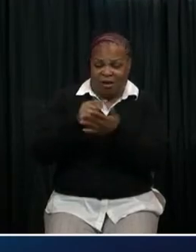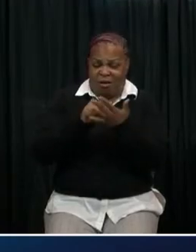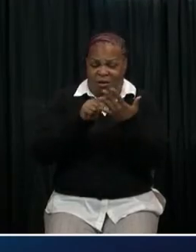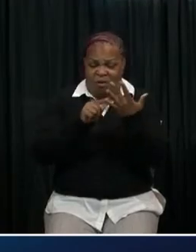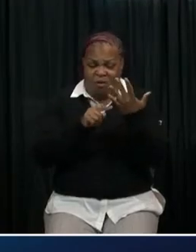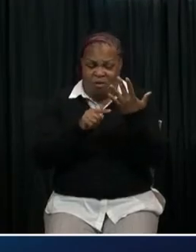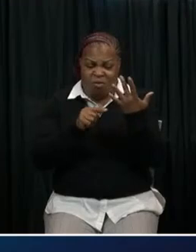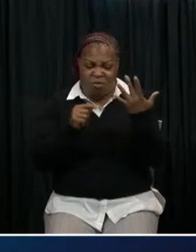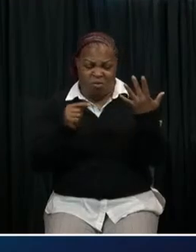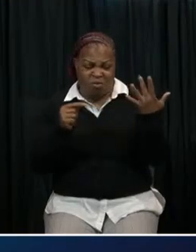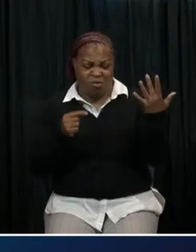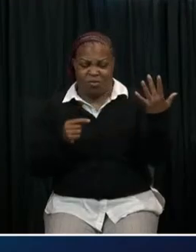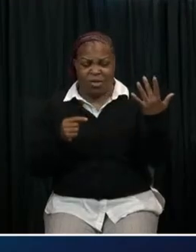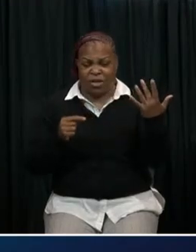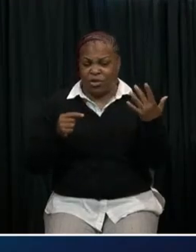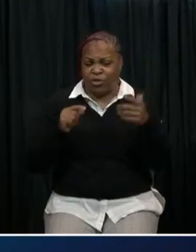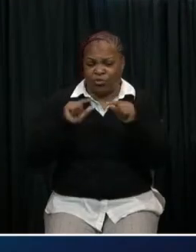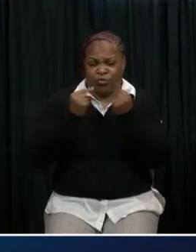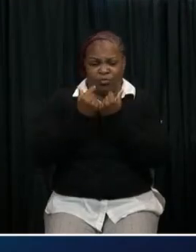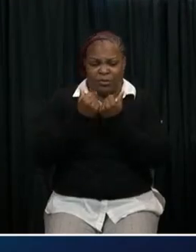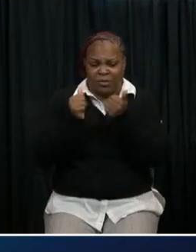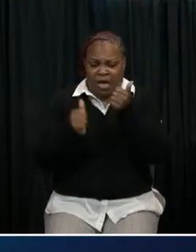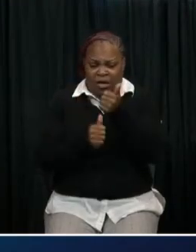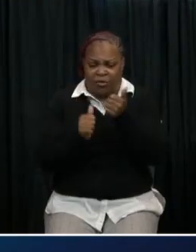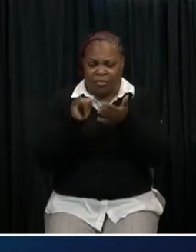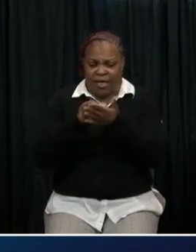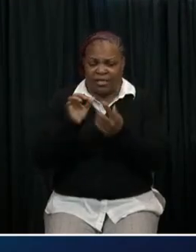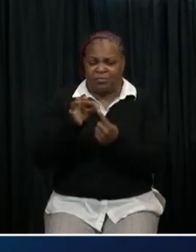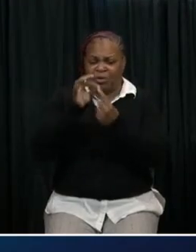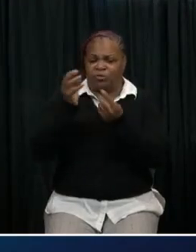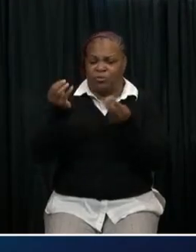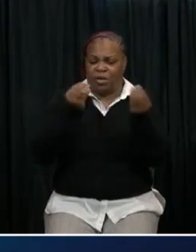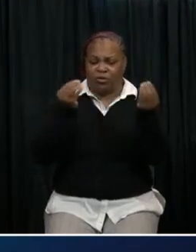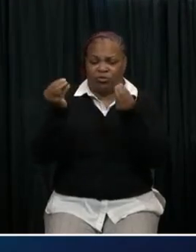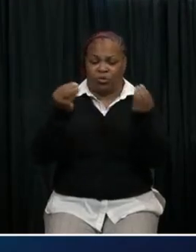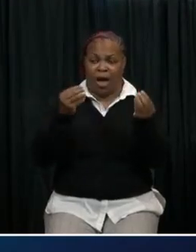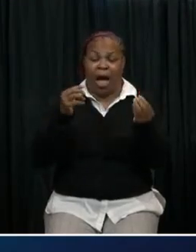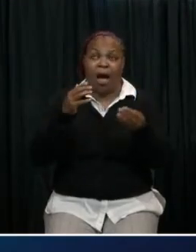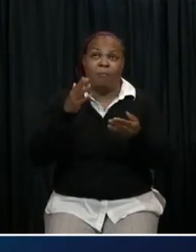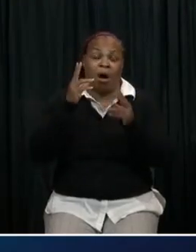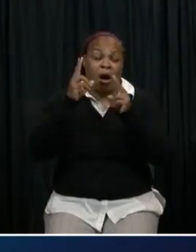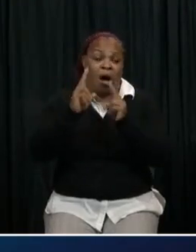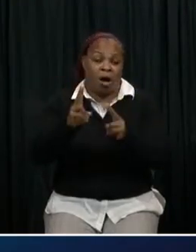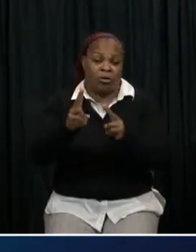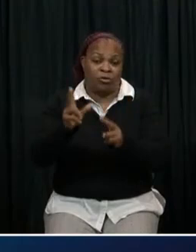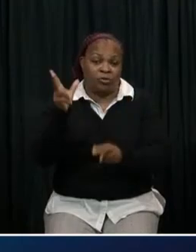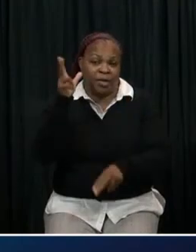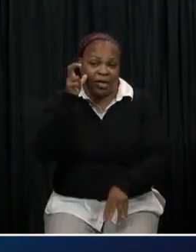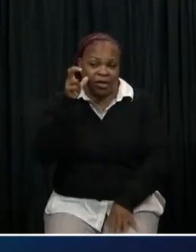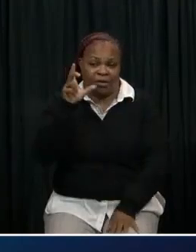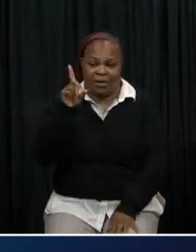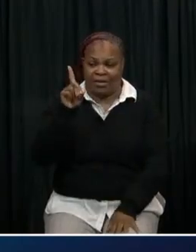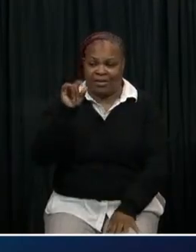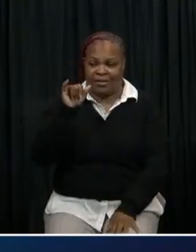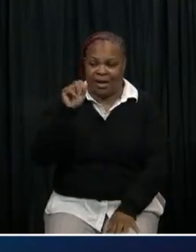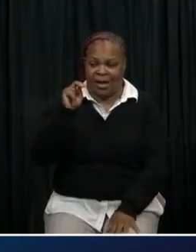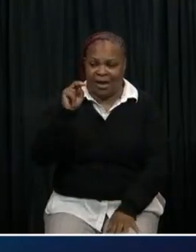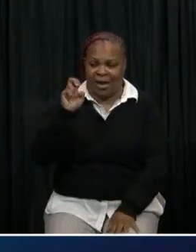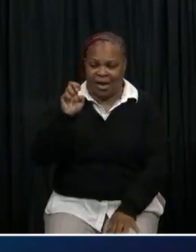groups fall within this special ministry. I am so pleased to hear Diane Thurber speak about